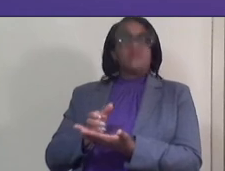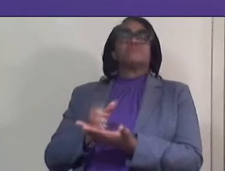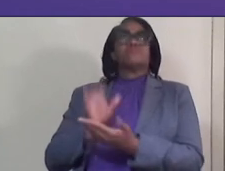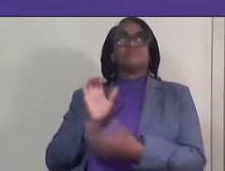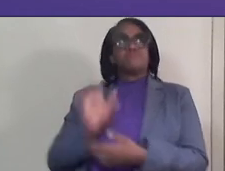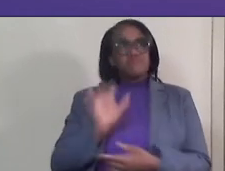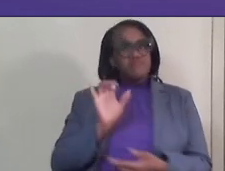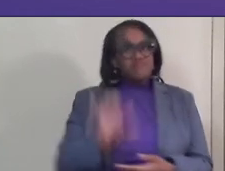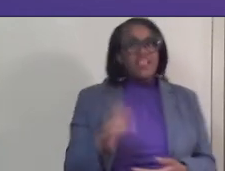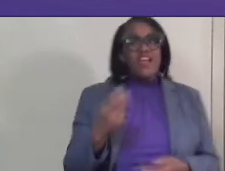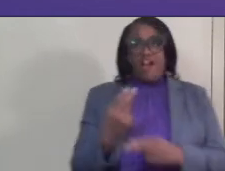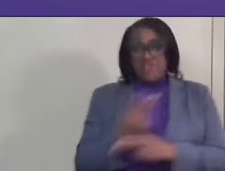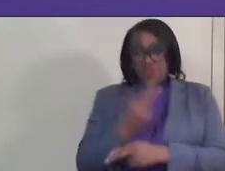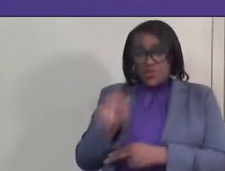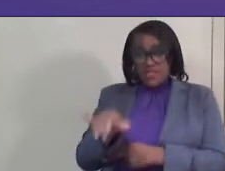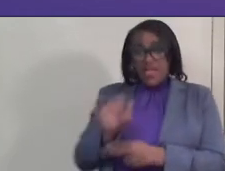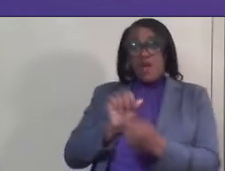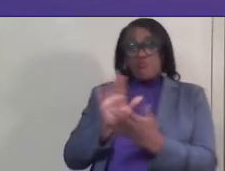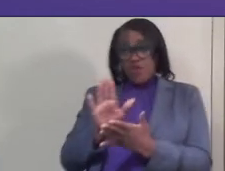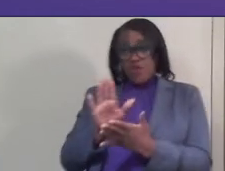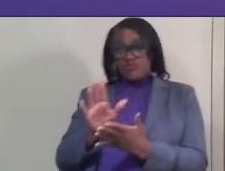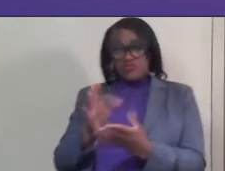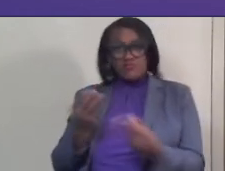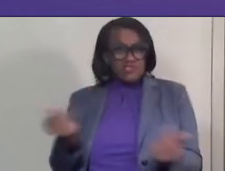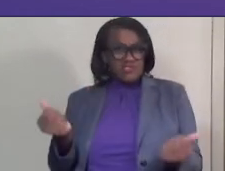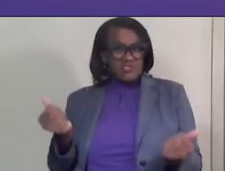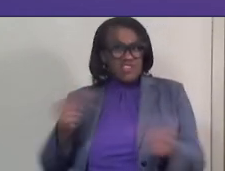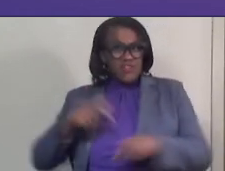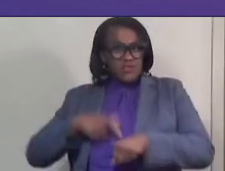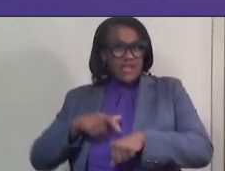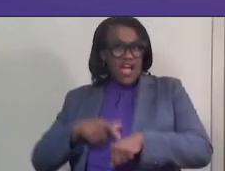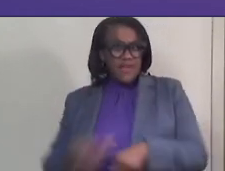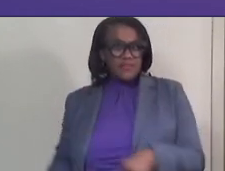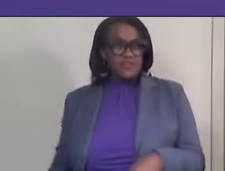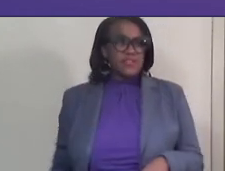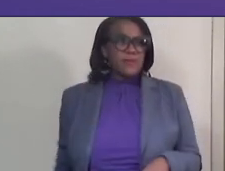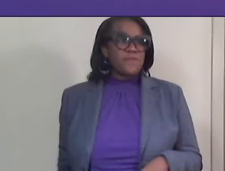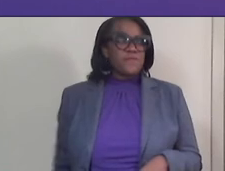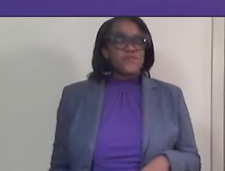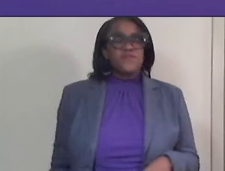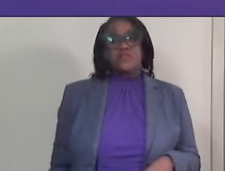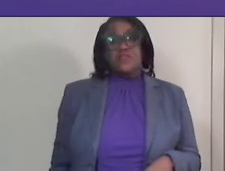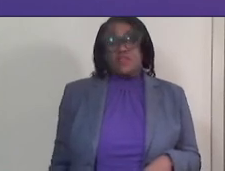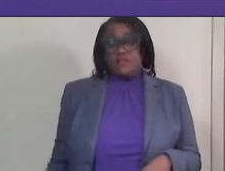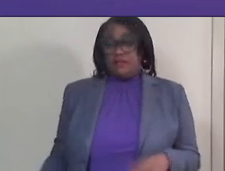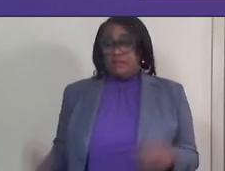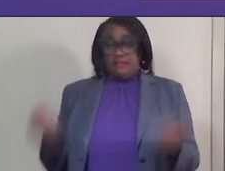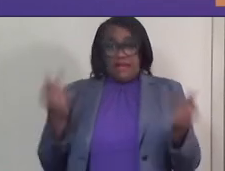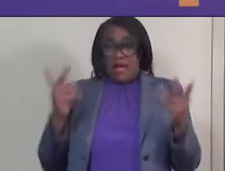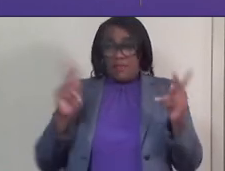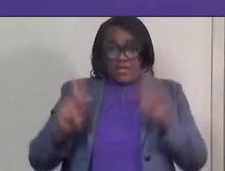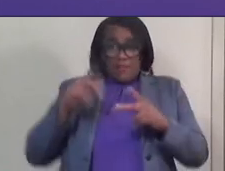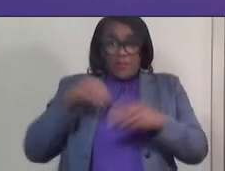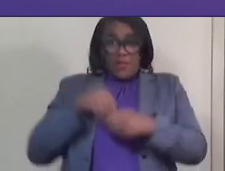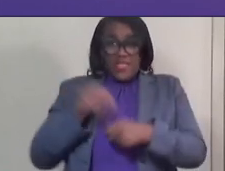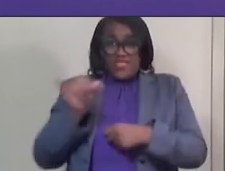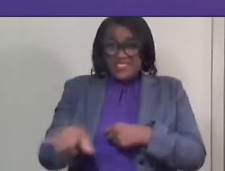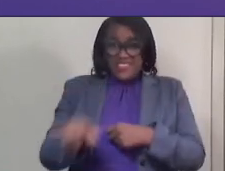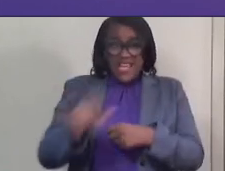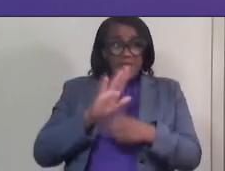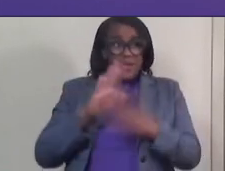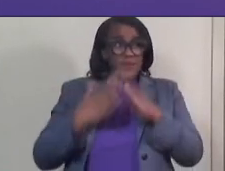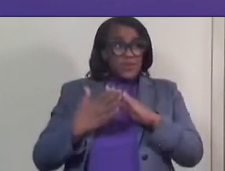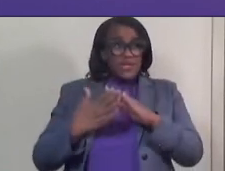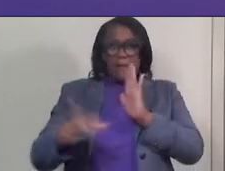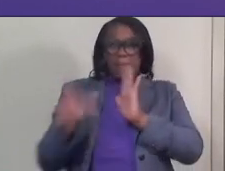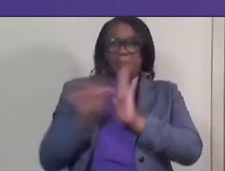used that approach a couple of times, and the number of people within the same community that pick the exact